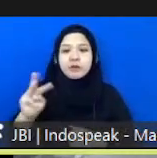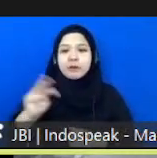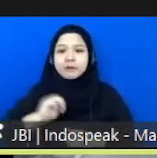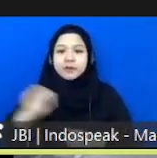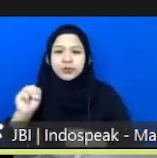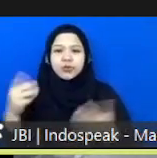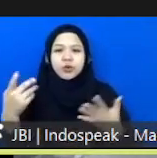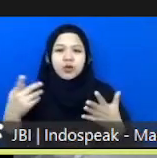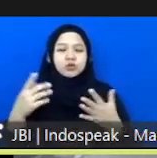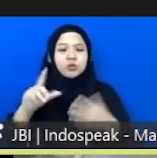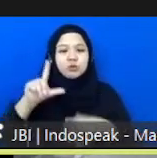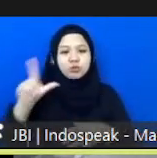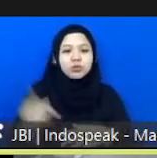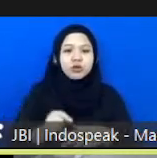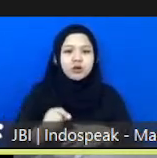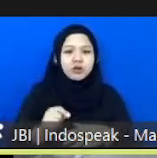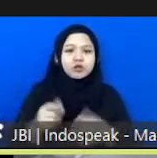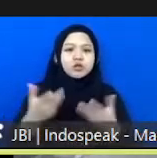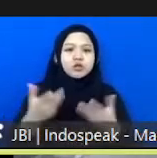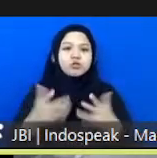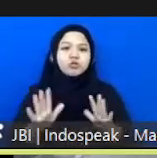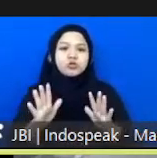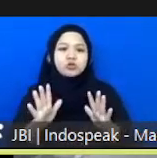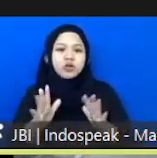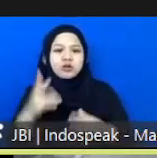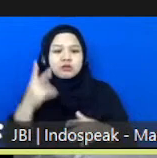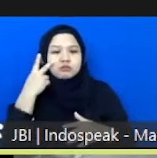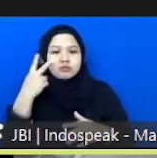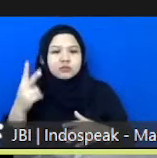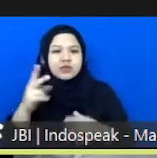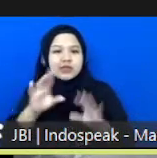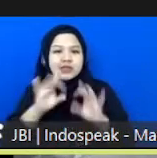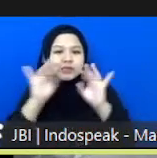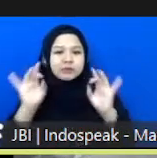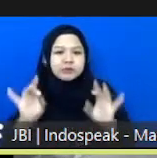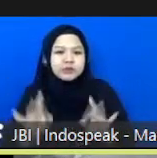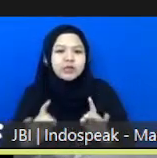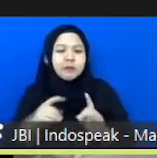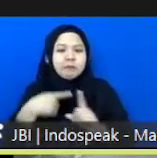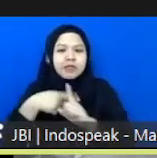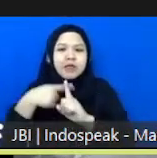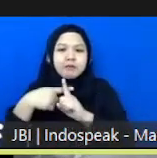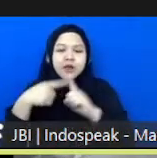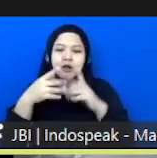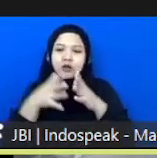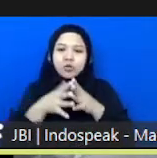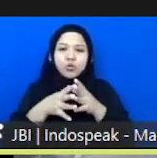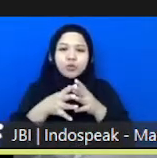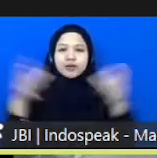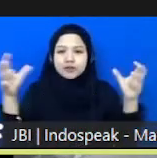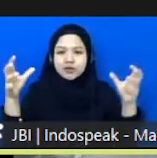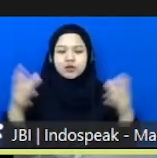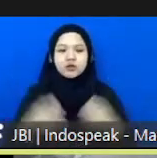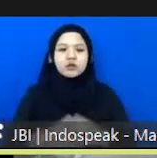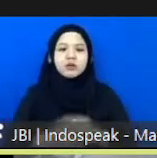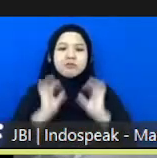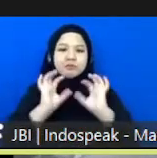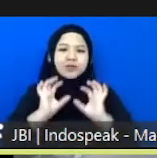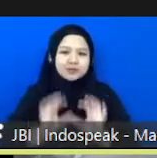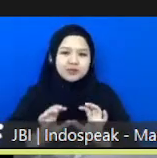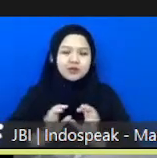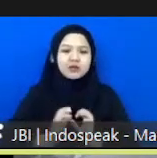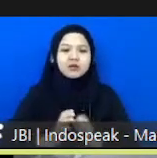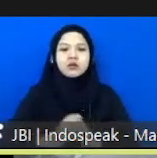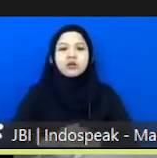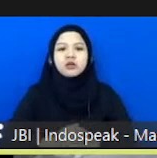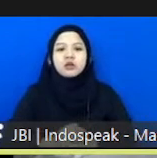and the Wolbachia prevalence increases in the mosquito population and continues to increase even after releases